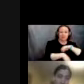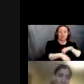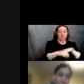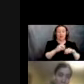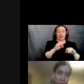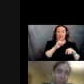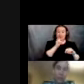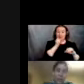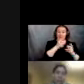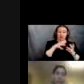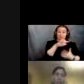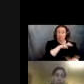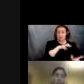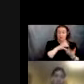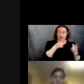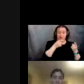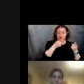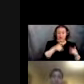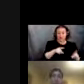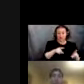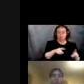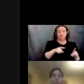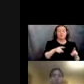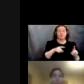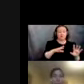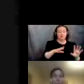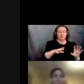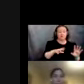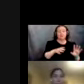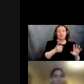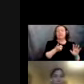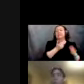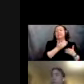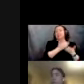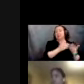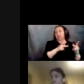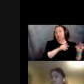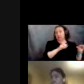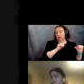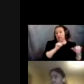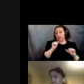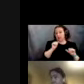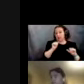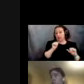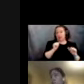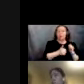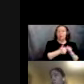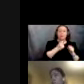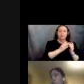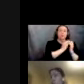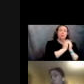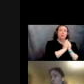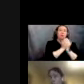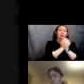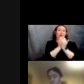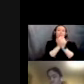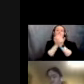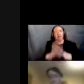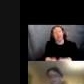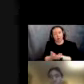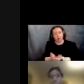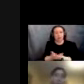kind going on. And there were a few people who left the country, mostly shipwrecked sailors and so on, who were